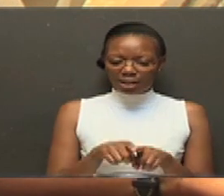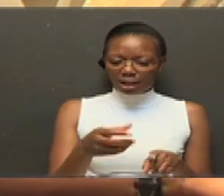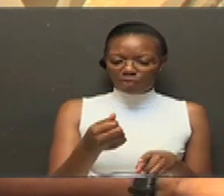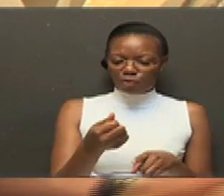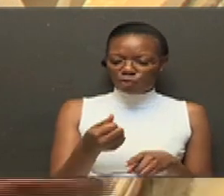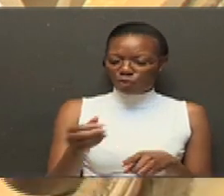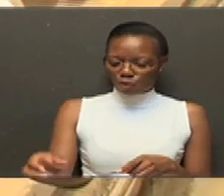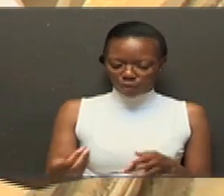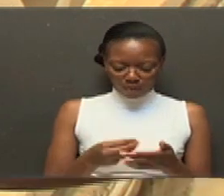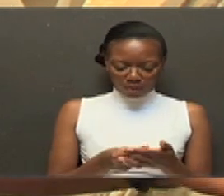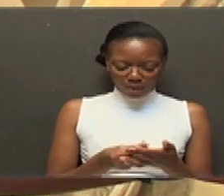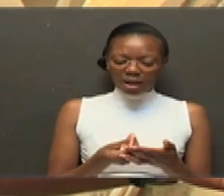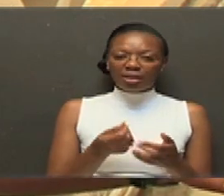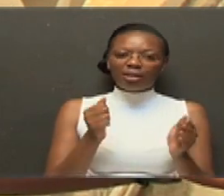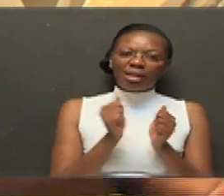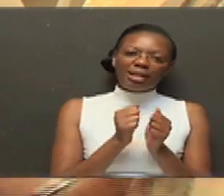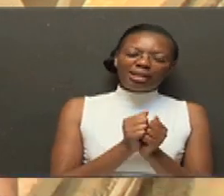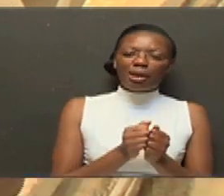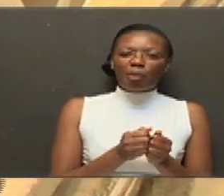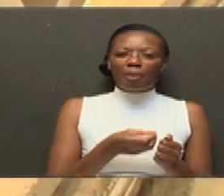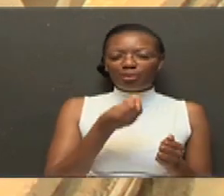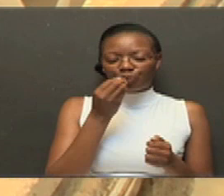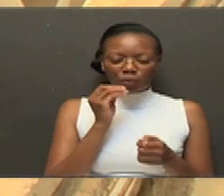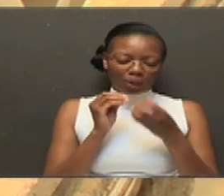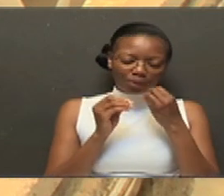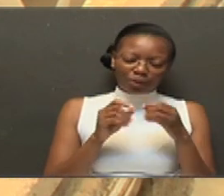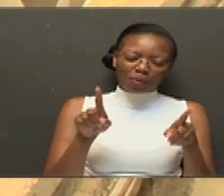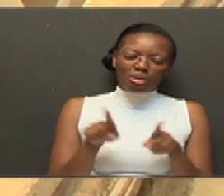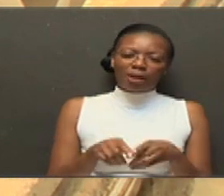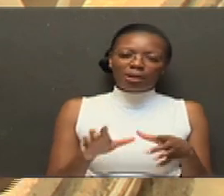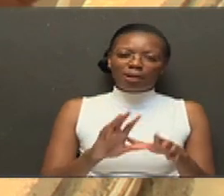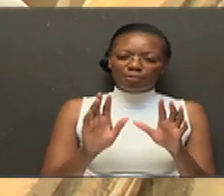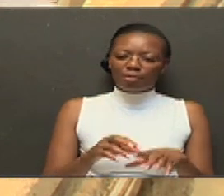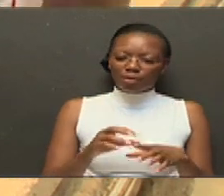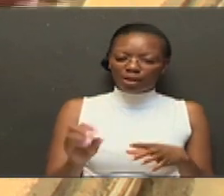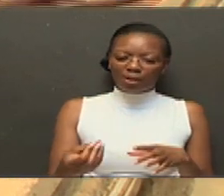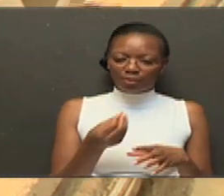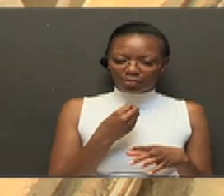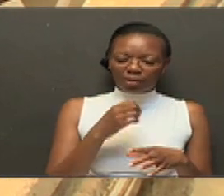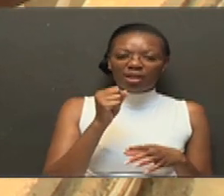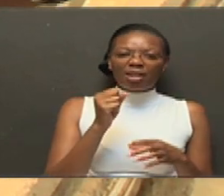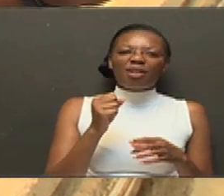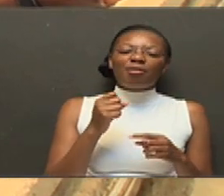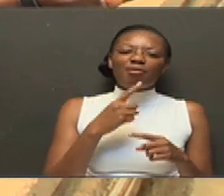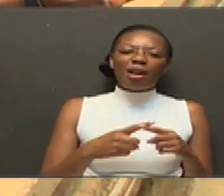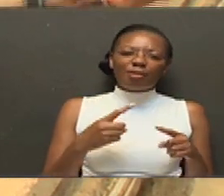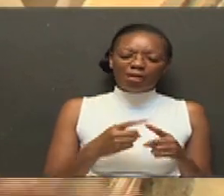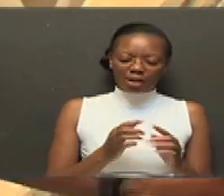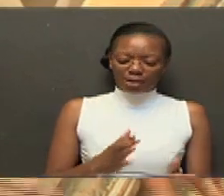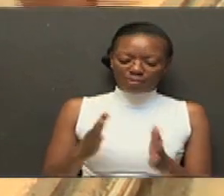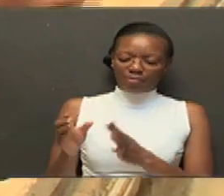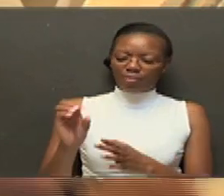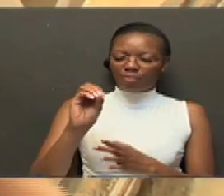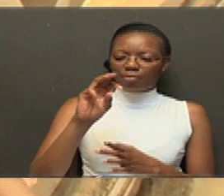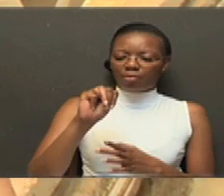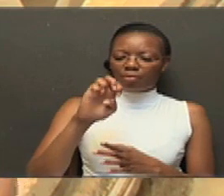may accept, people will be farming. Yeah? Tutakuwa in 5 years from now, we will leave our omena for human consumption and